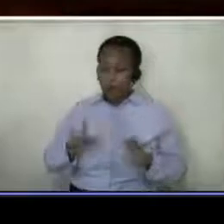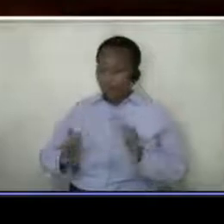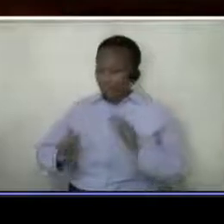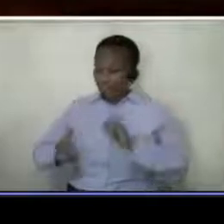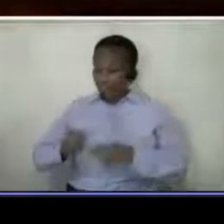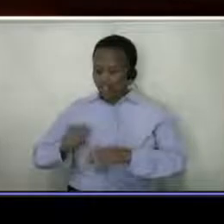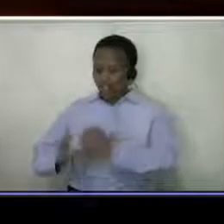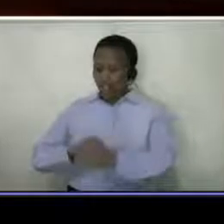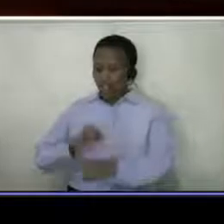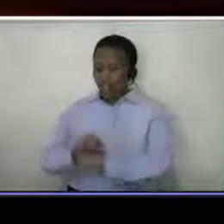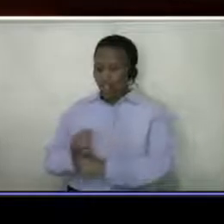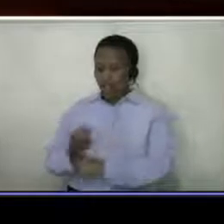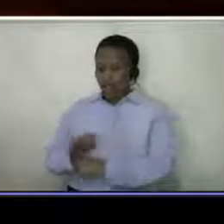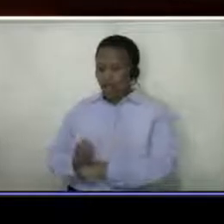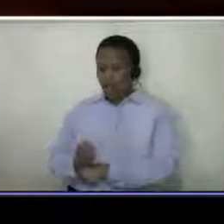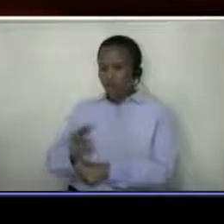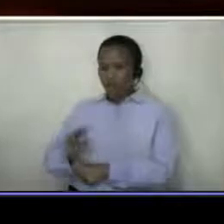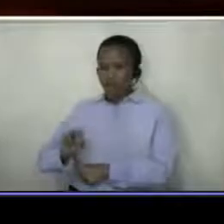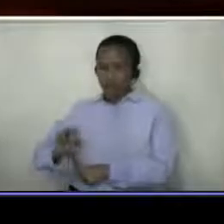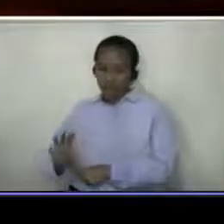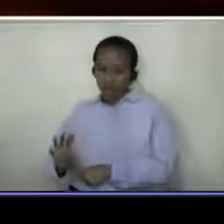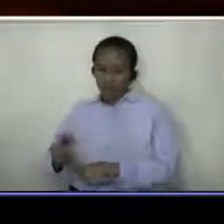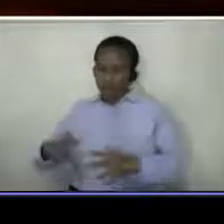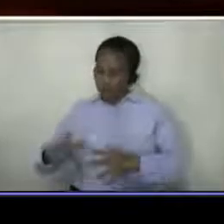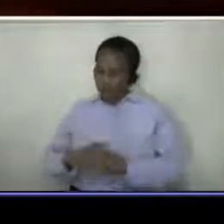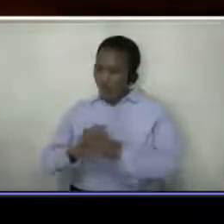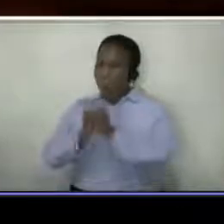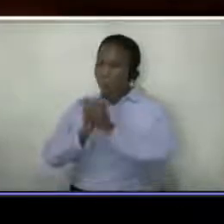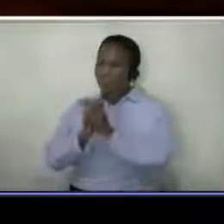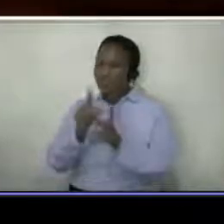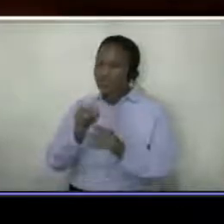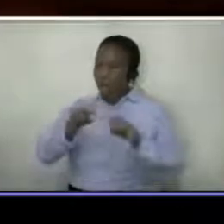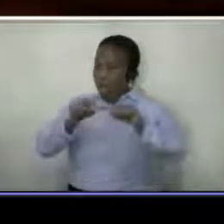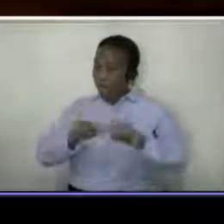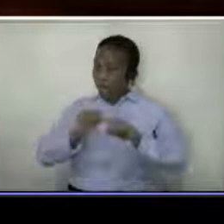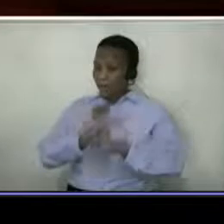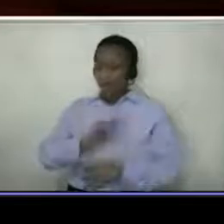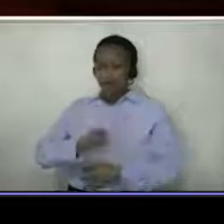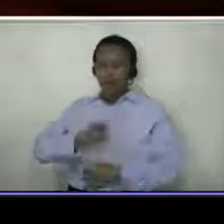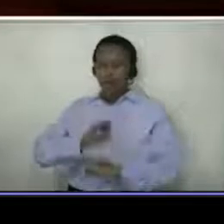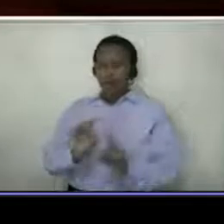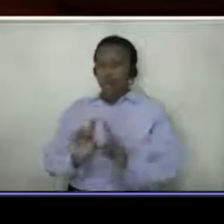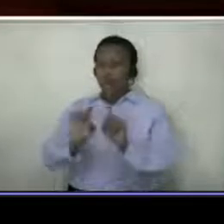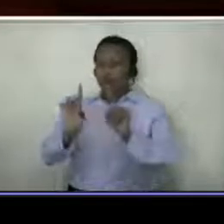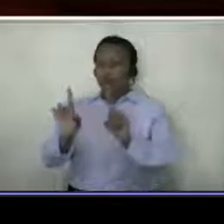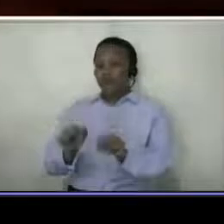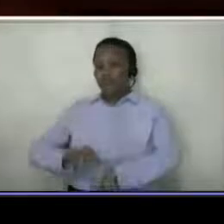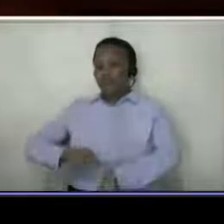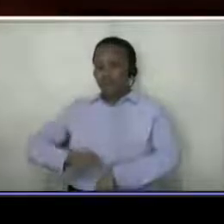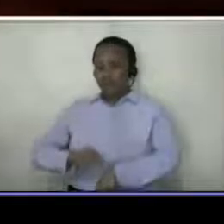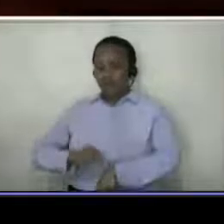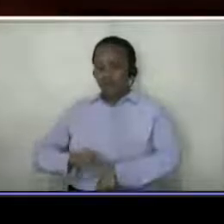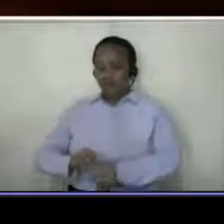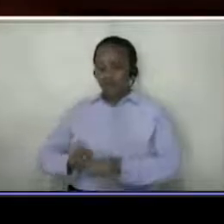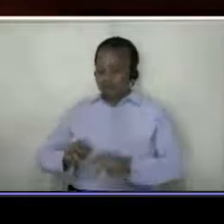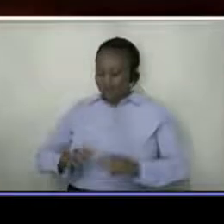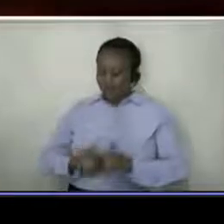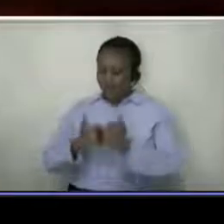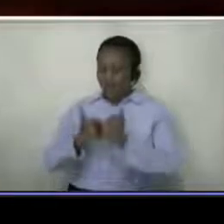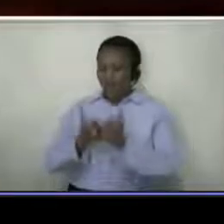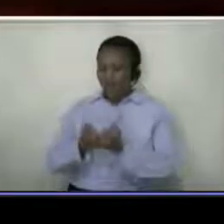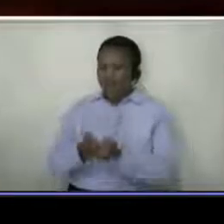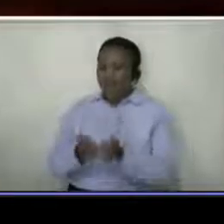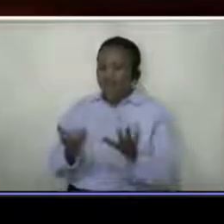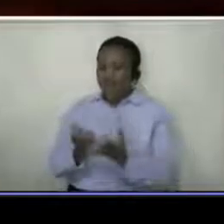2024. The era of coalition politics, honorable members, is upon us. But such era will bring its own challenges in respect of how